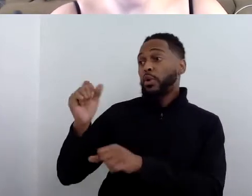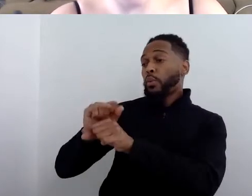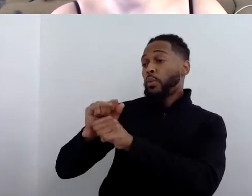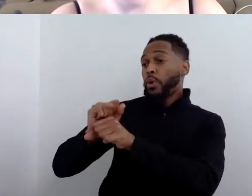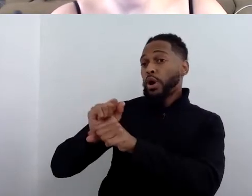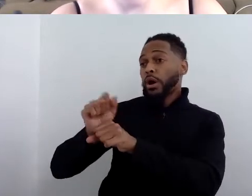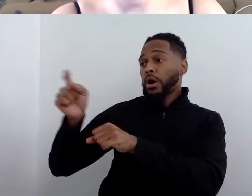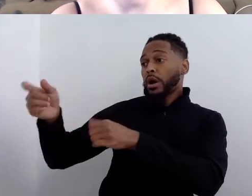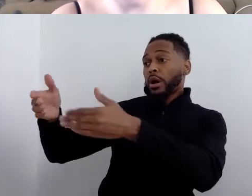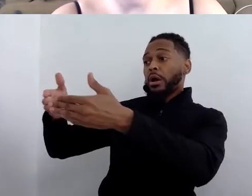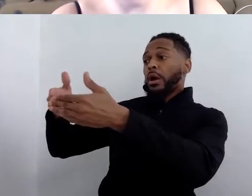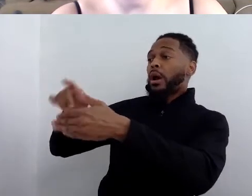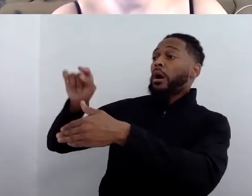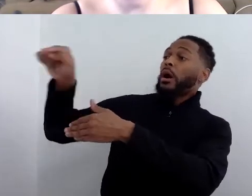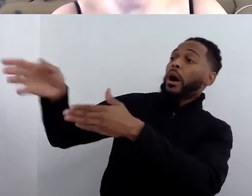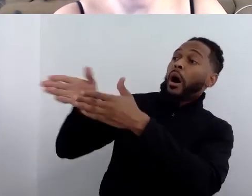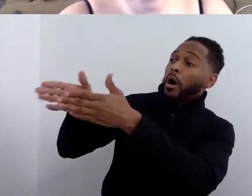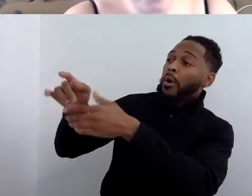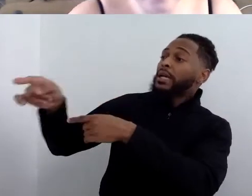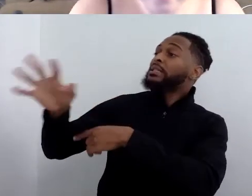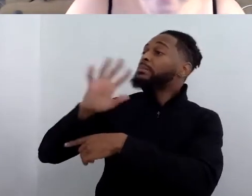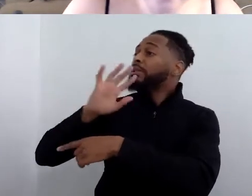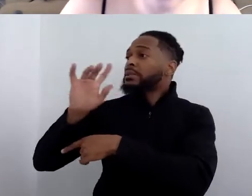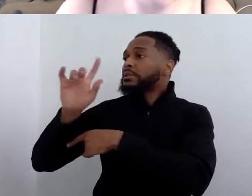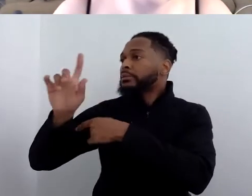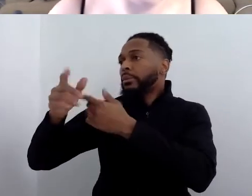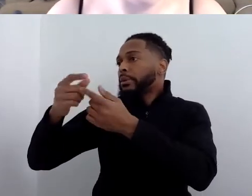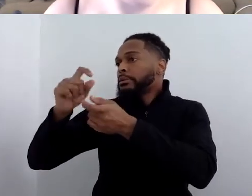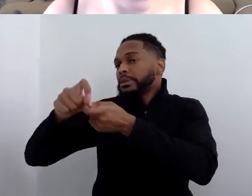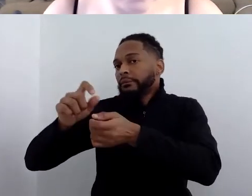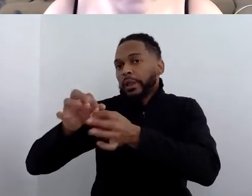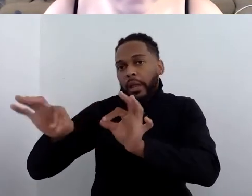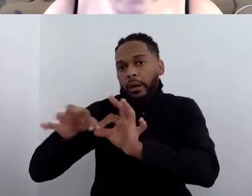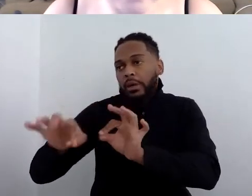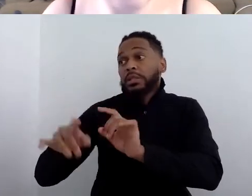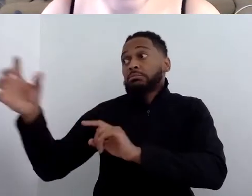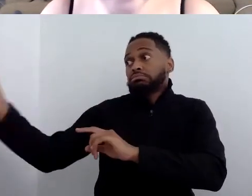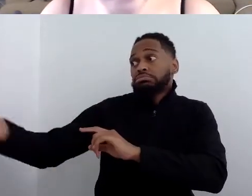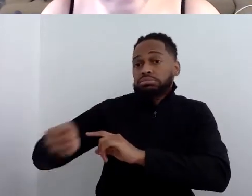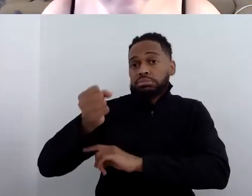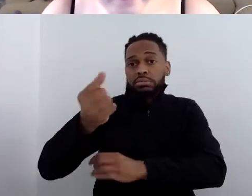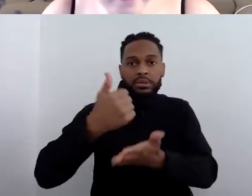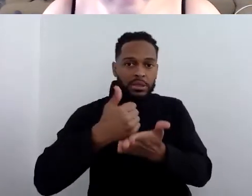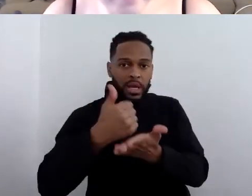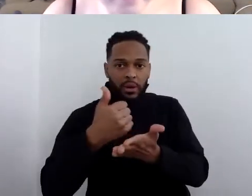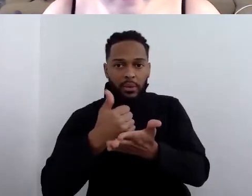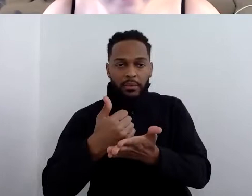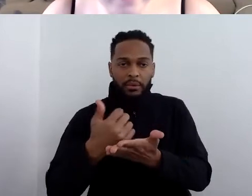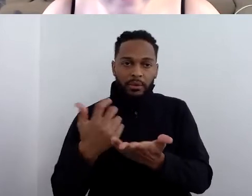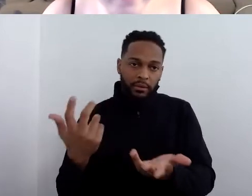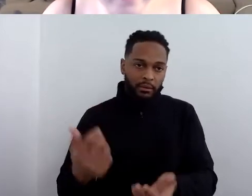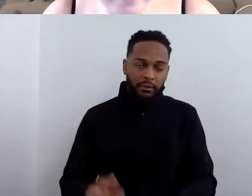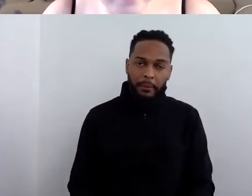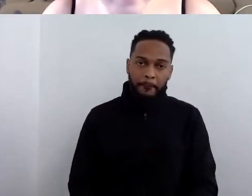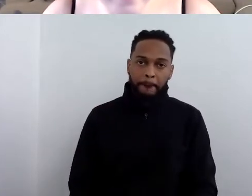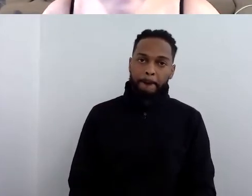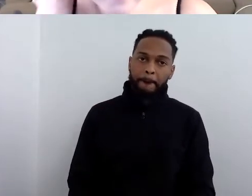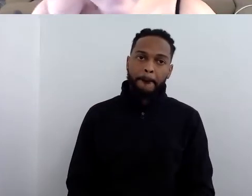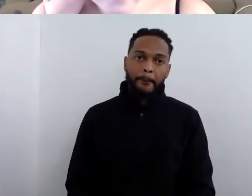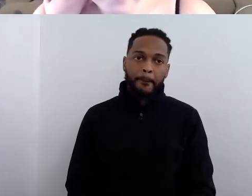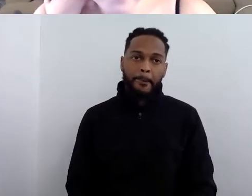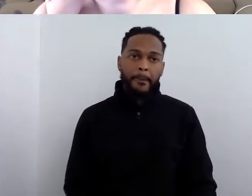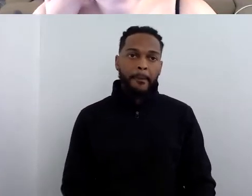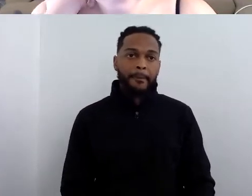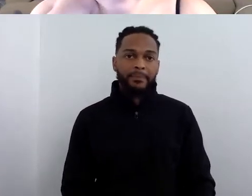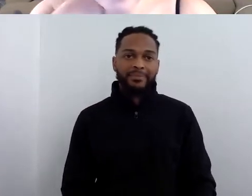X language. And so we'll just go grab him, you know. Yep. I know that we've